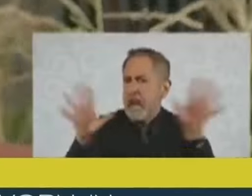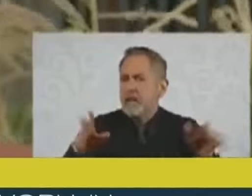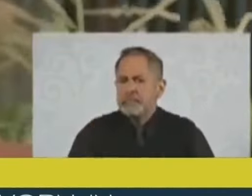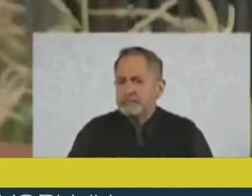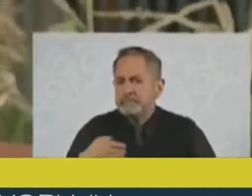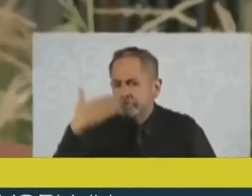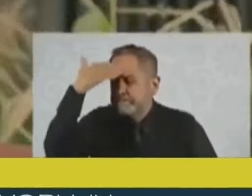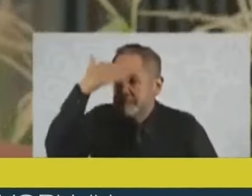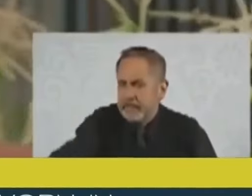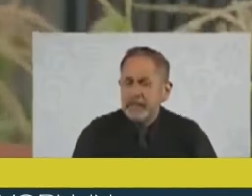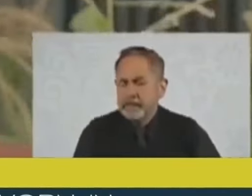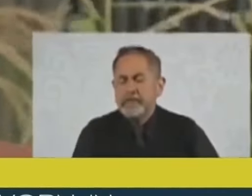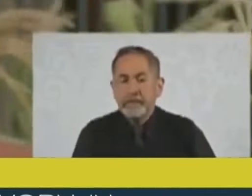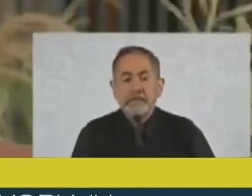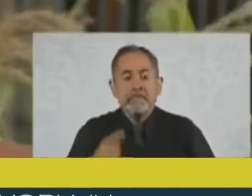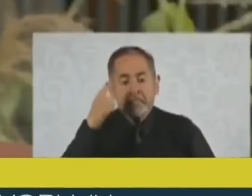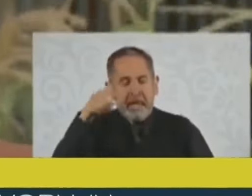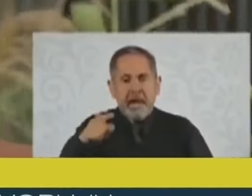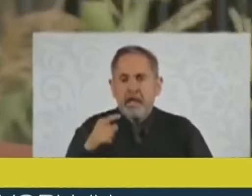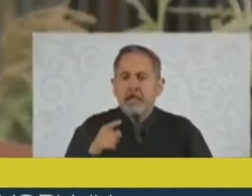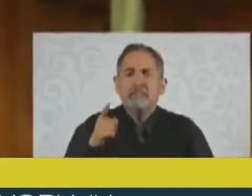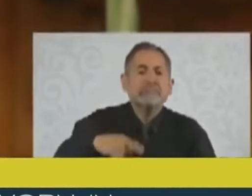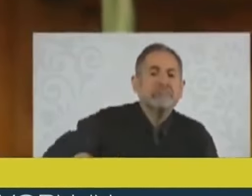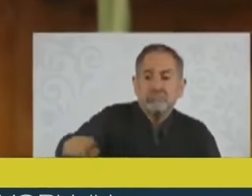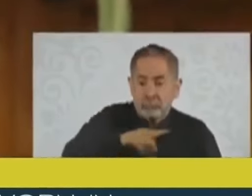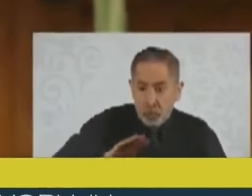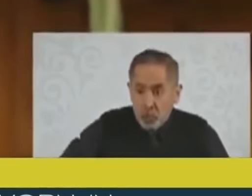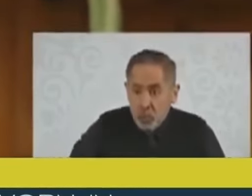I know that our guidance will be